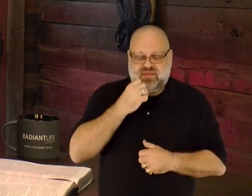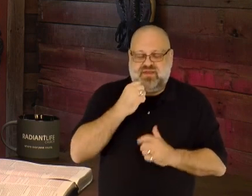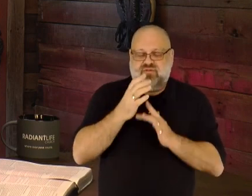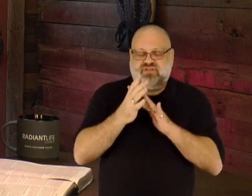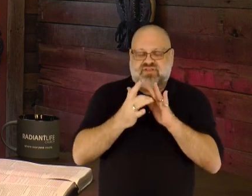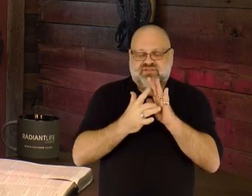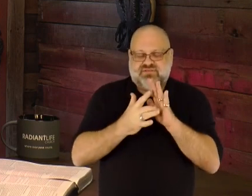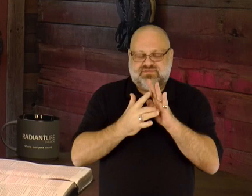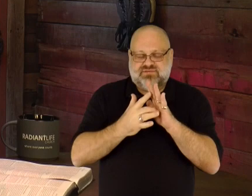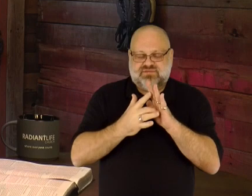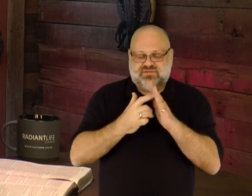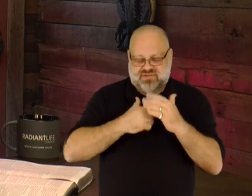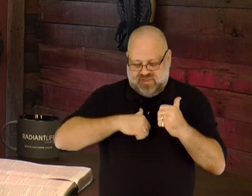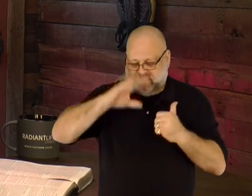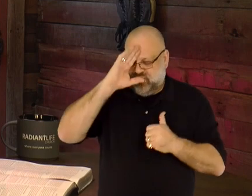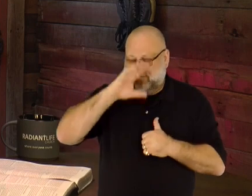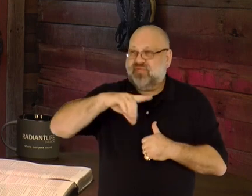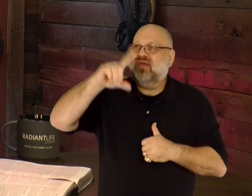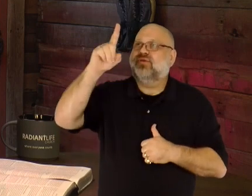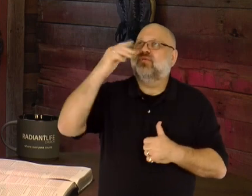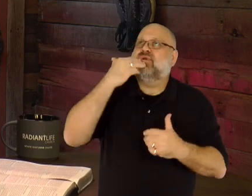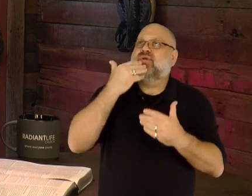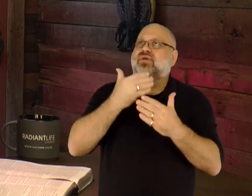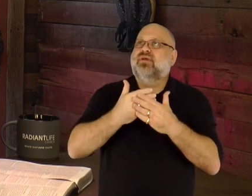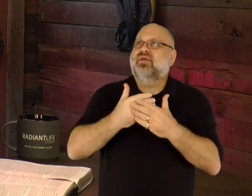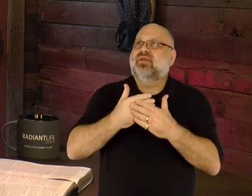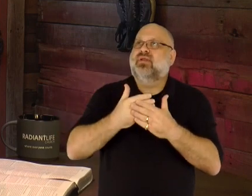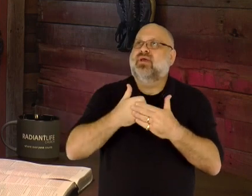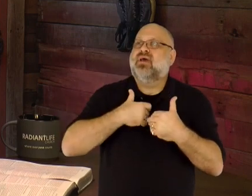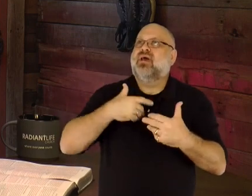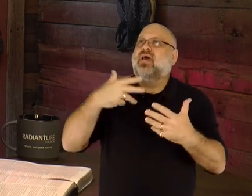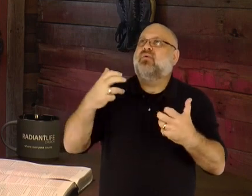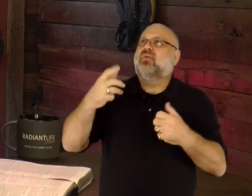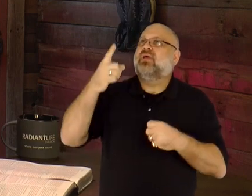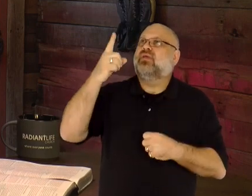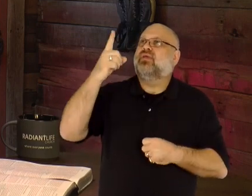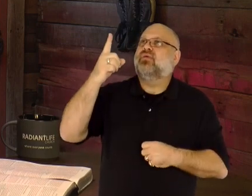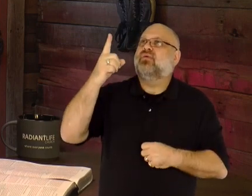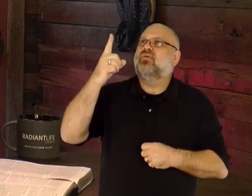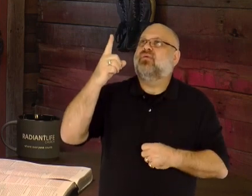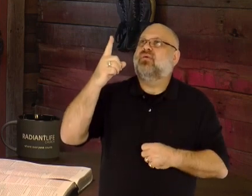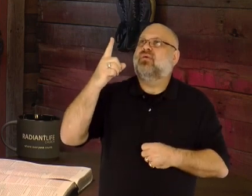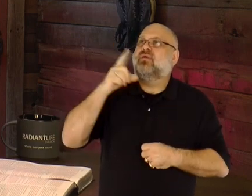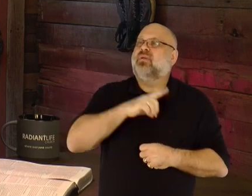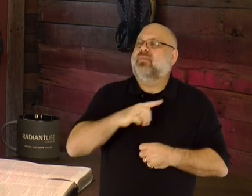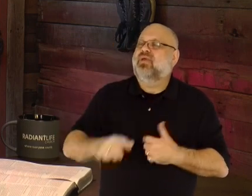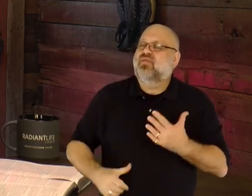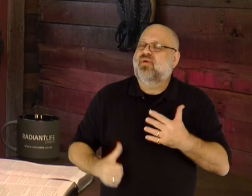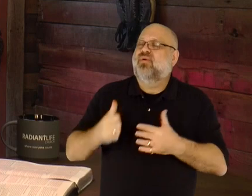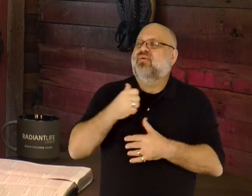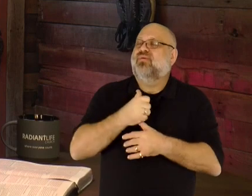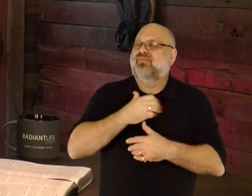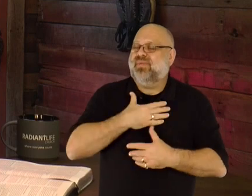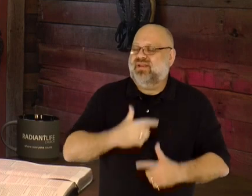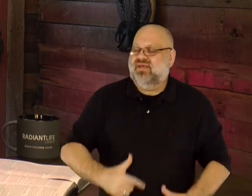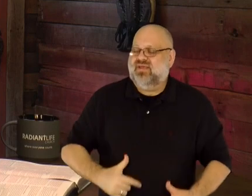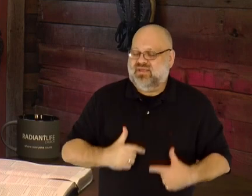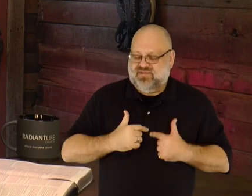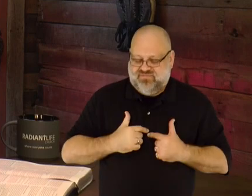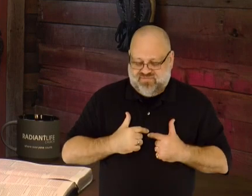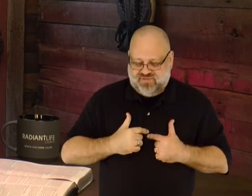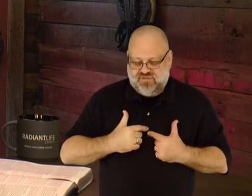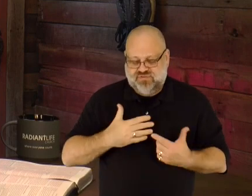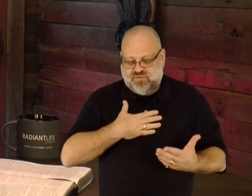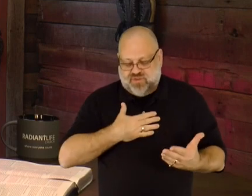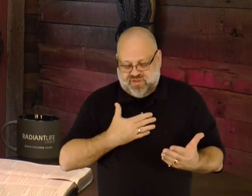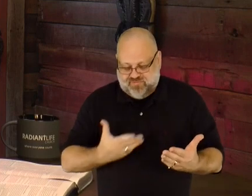Jesus, I know that you are good, and I want you to be the Lord of my life.